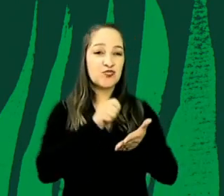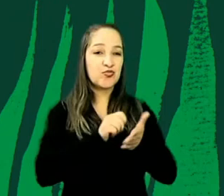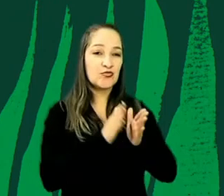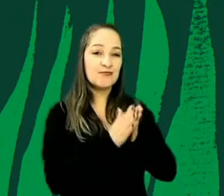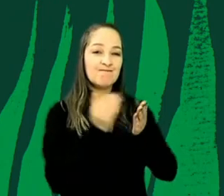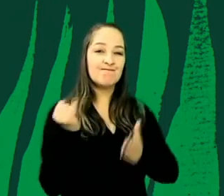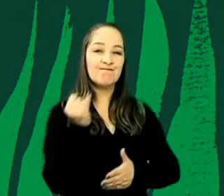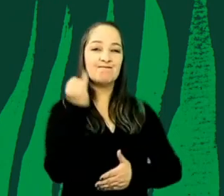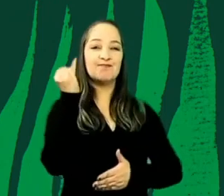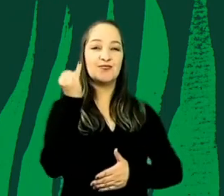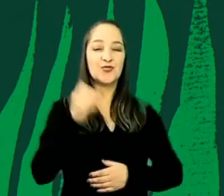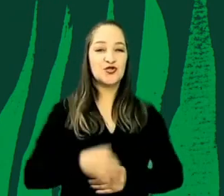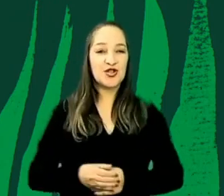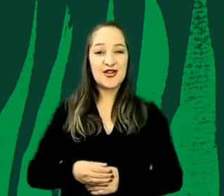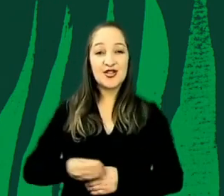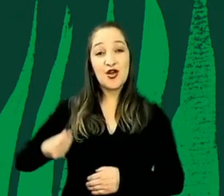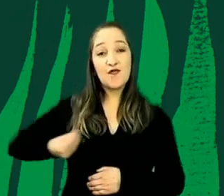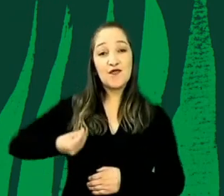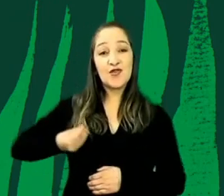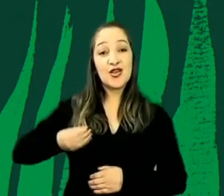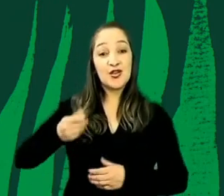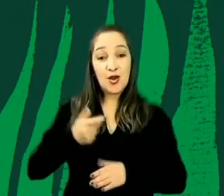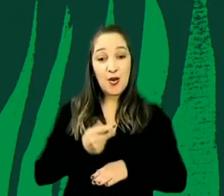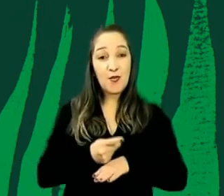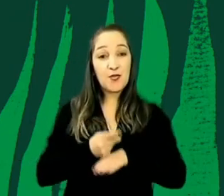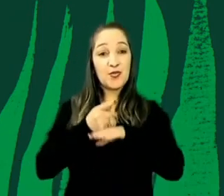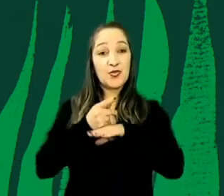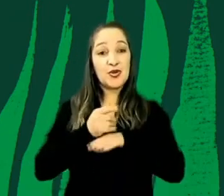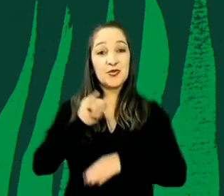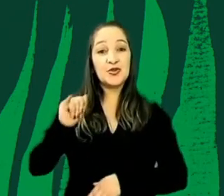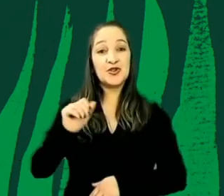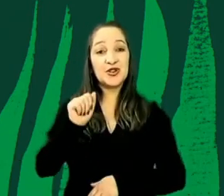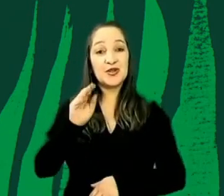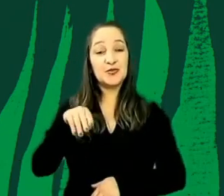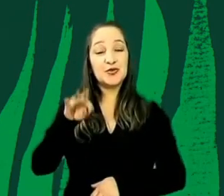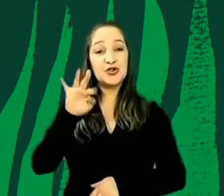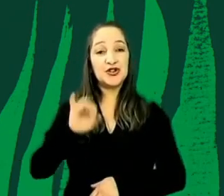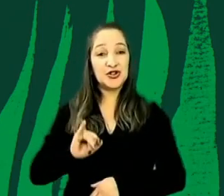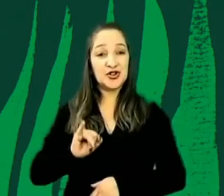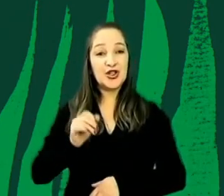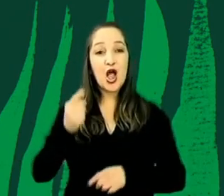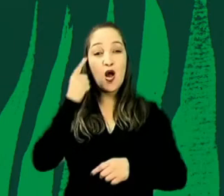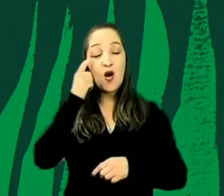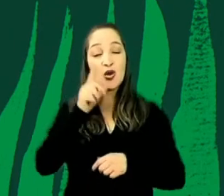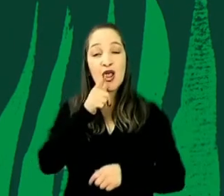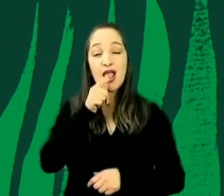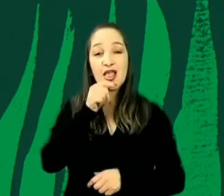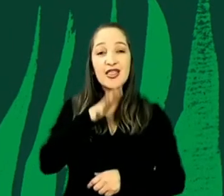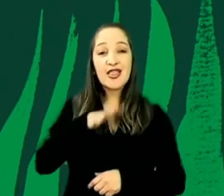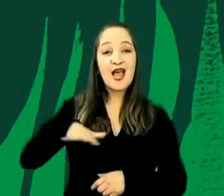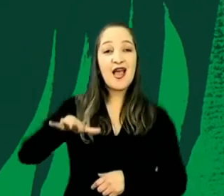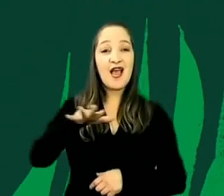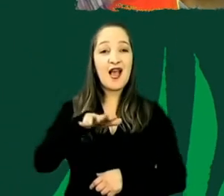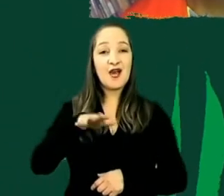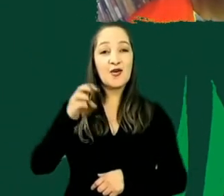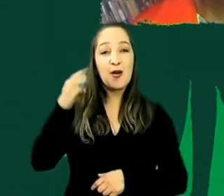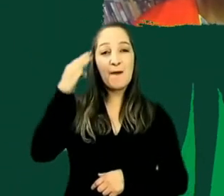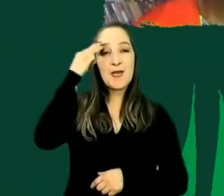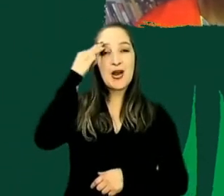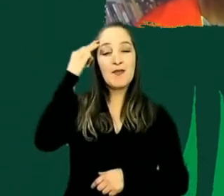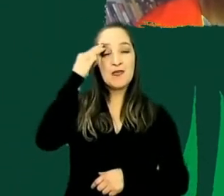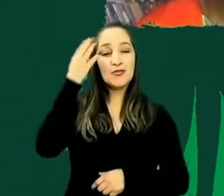Evaristo, Ponciá Vicêncio, has won the Jabuti Award, the Becos da Memória, Alleys of